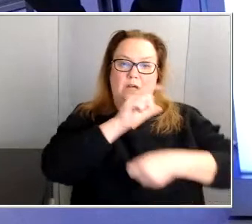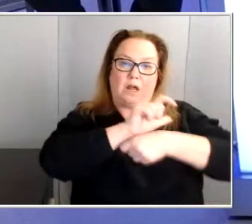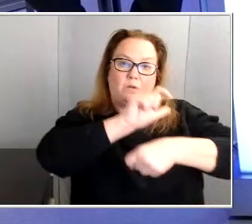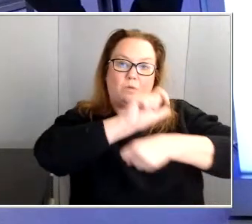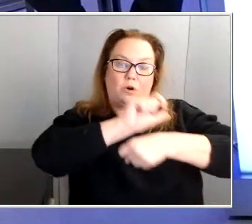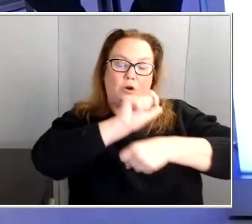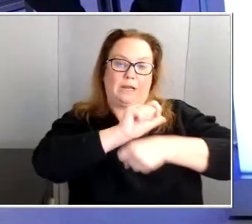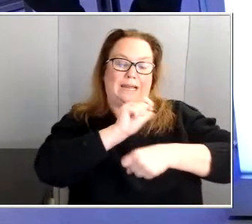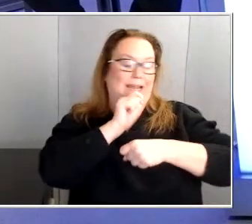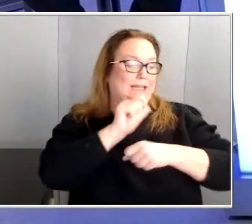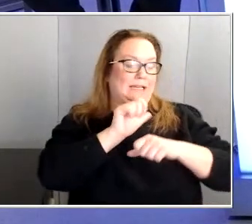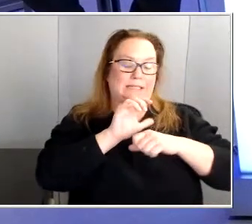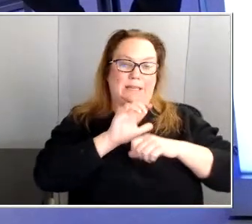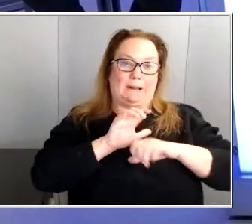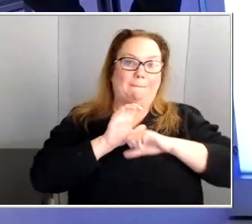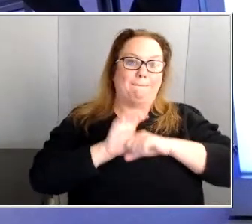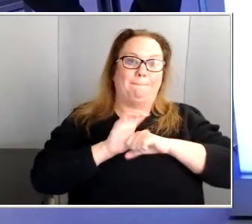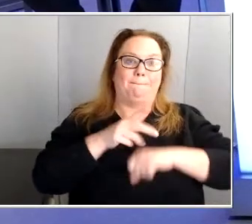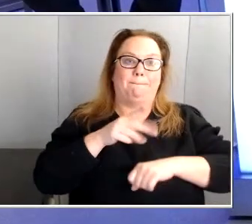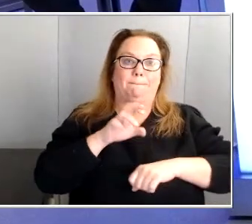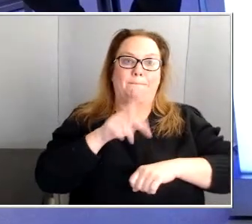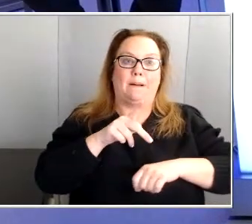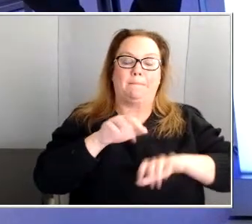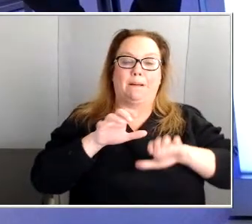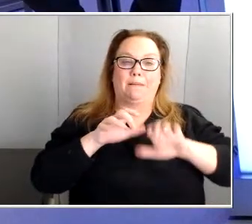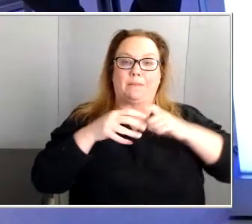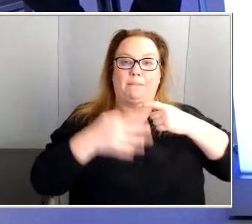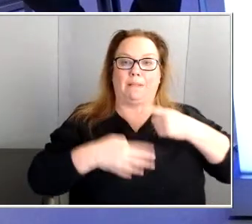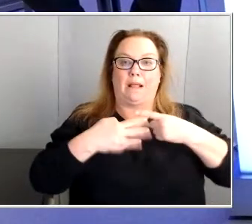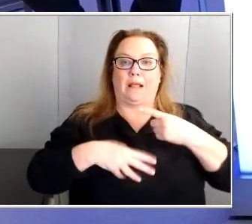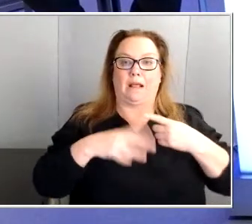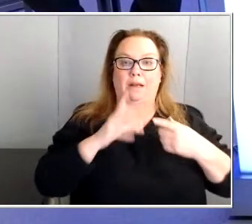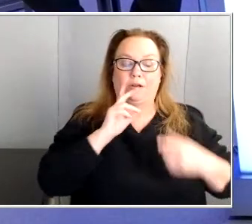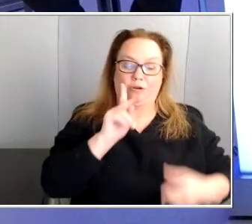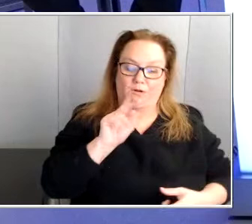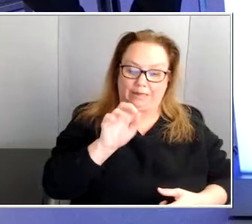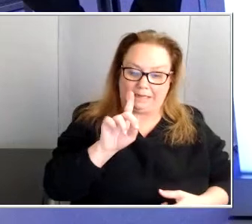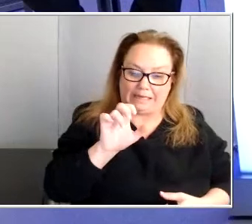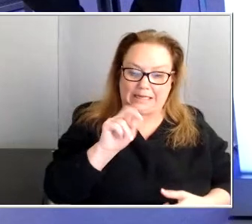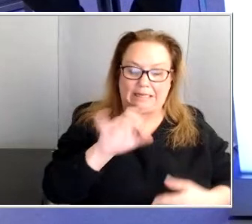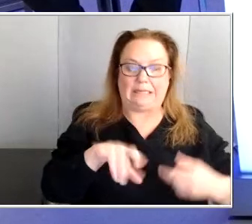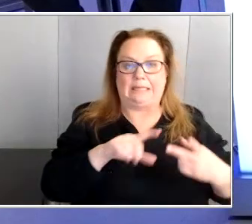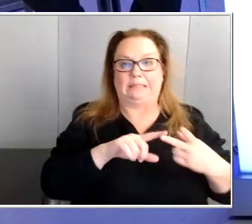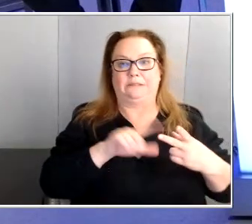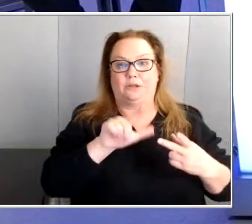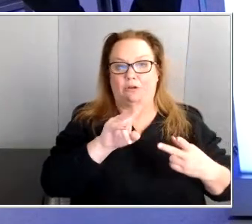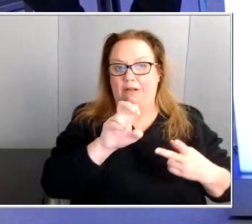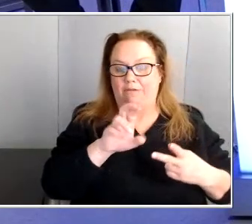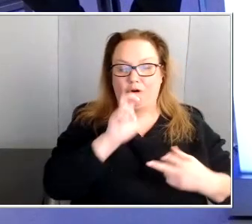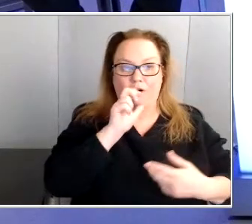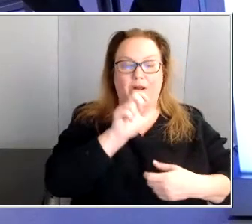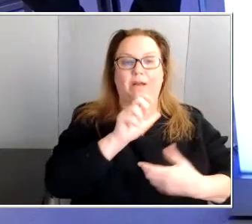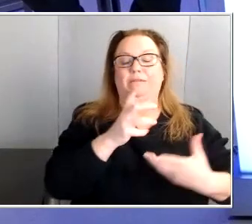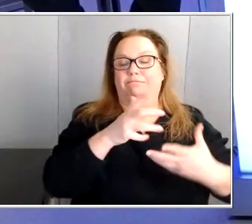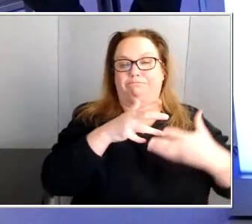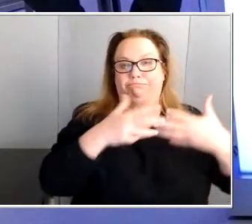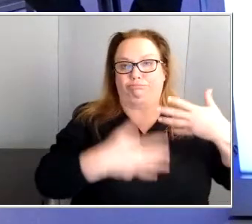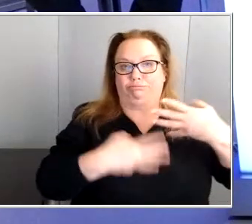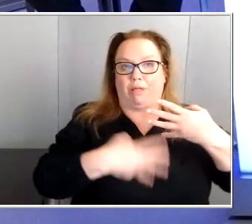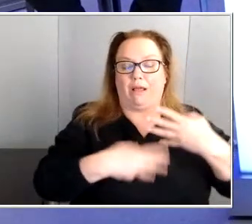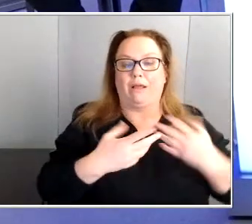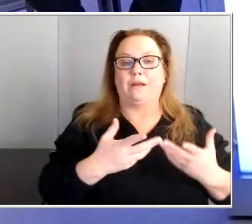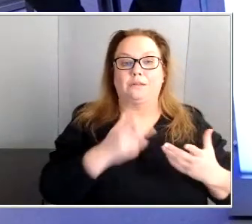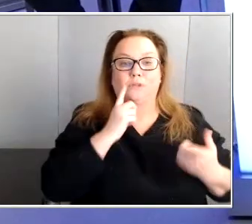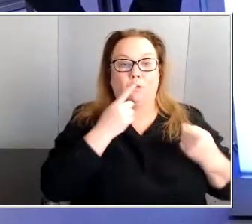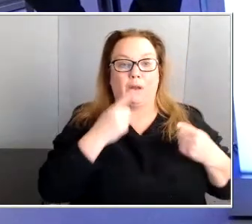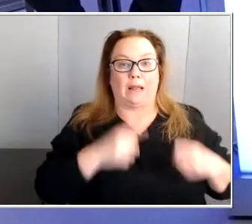the blood, so you don't perfuse your noggin, and you may not perfuse your kidneys, your liver, and all these other vital organs. And brain, yes. And then so then what happens here is